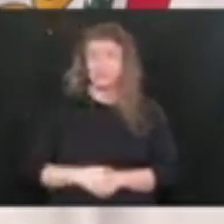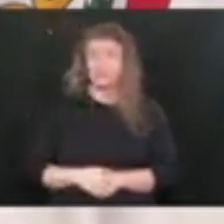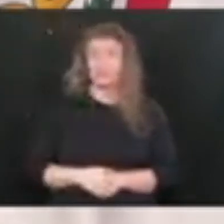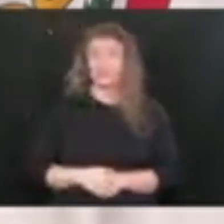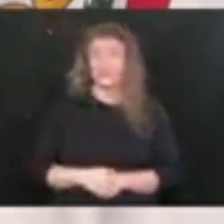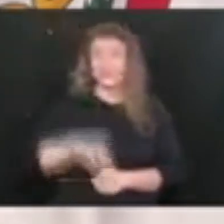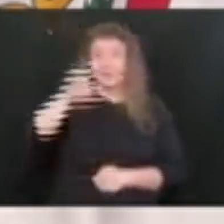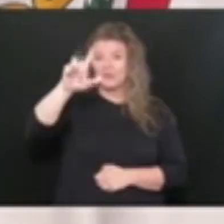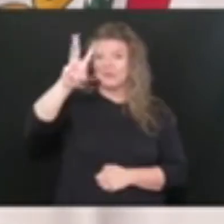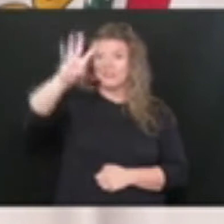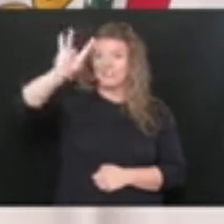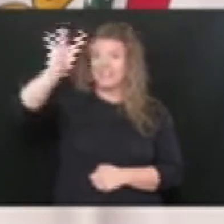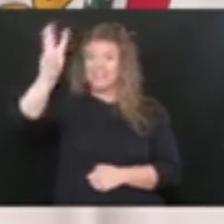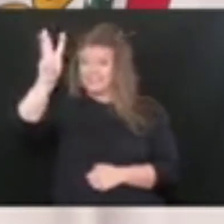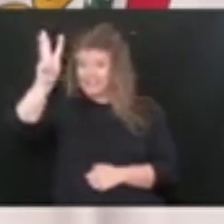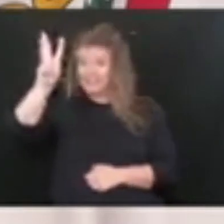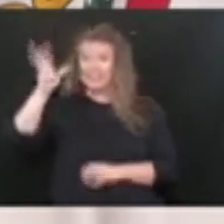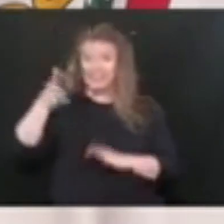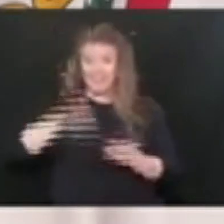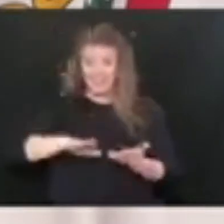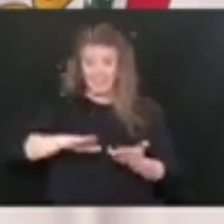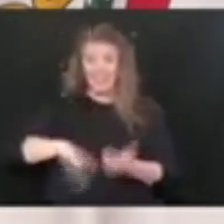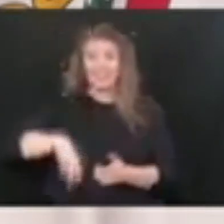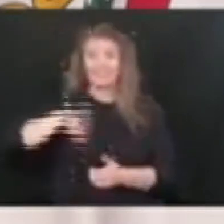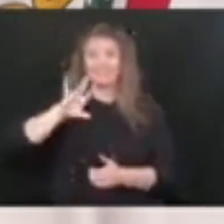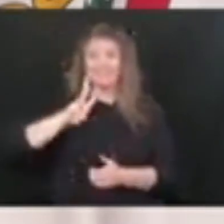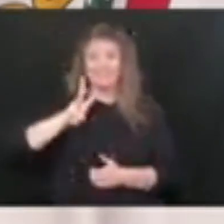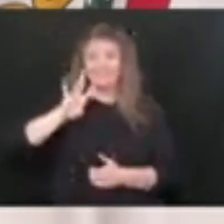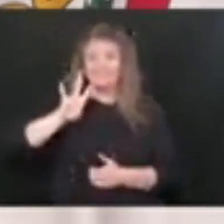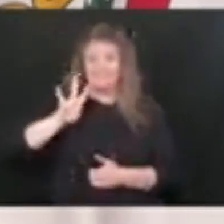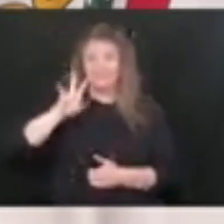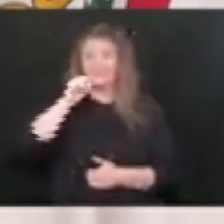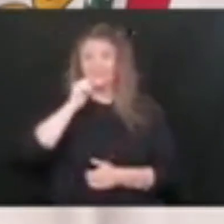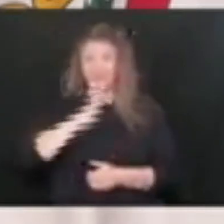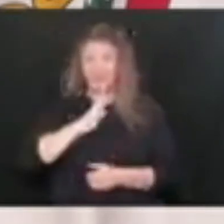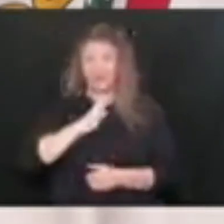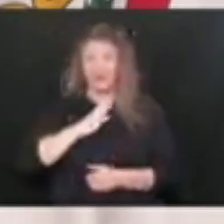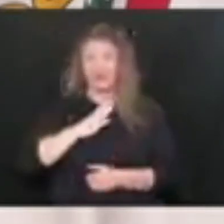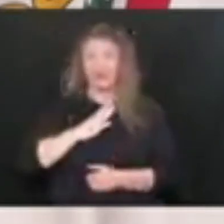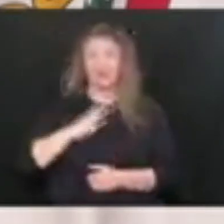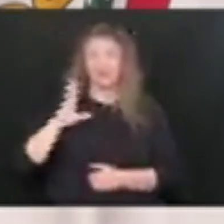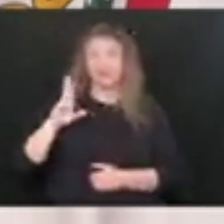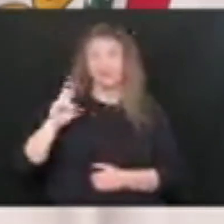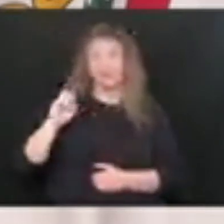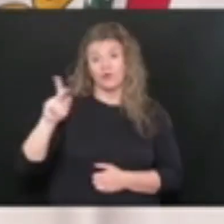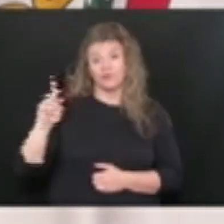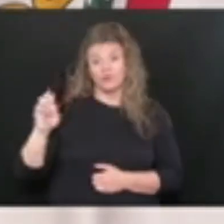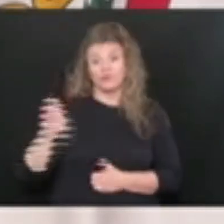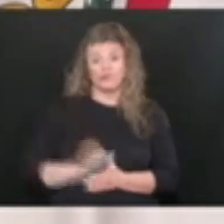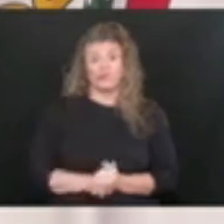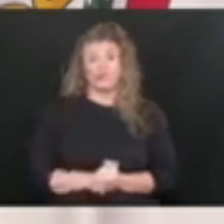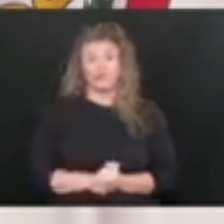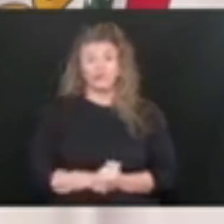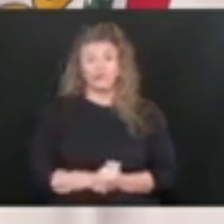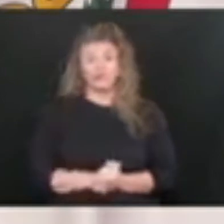2,686th death in West Virginia is a 67-year-old female from Brooke County.